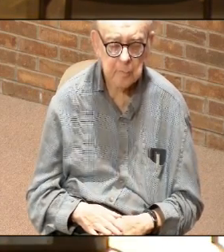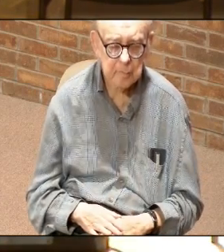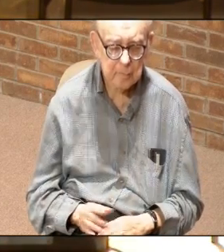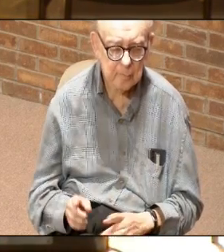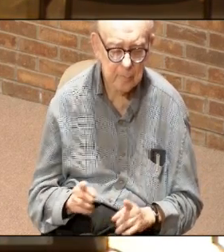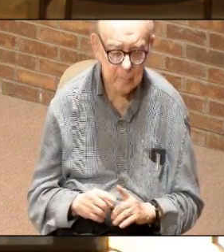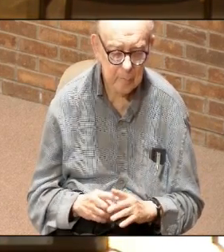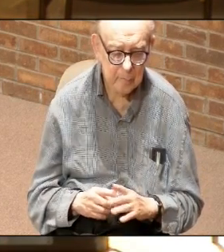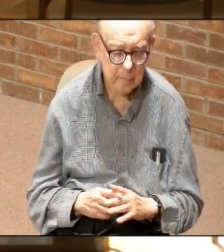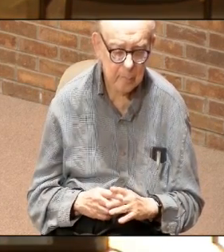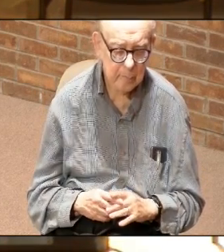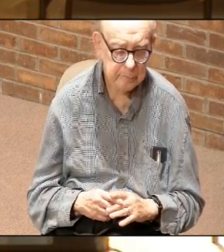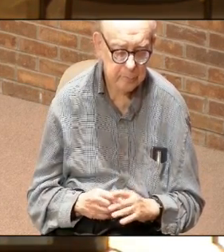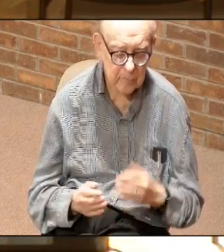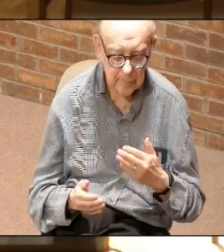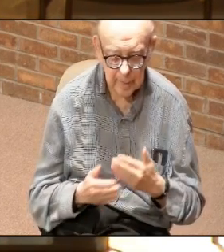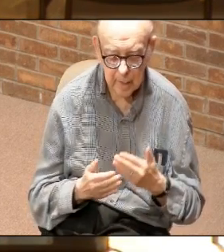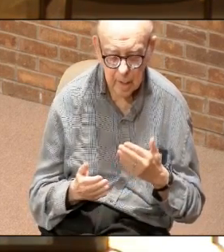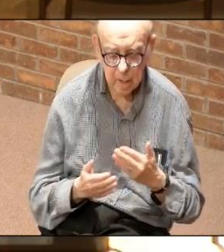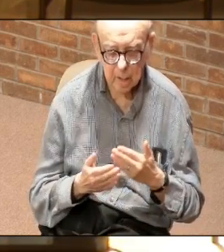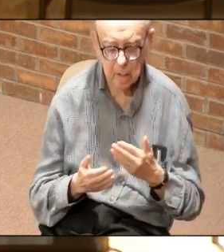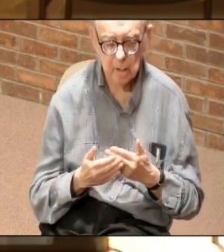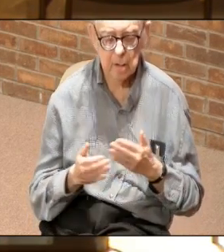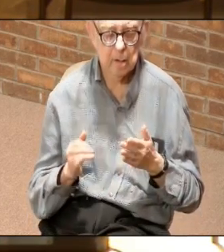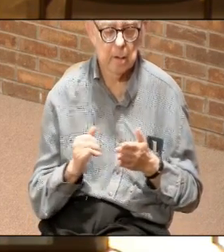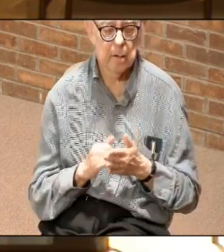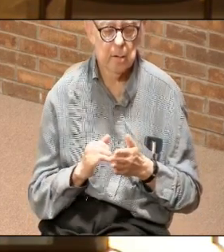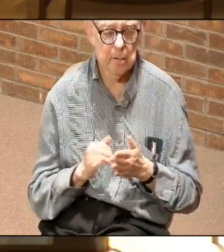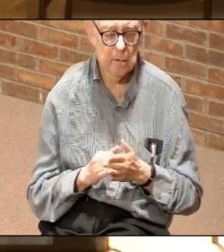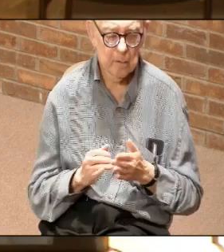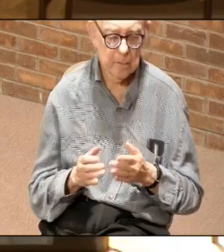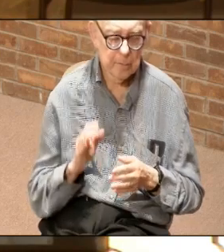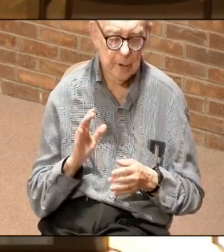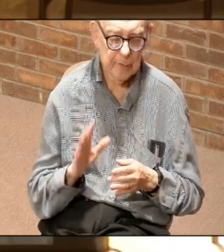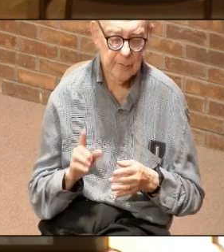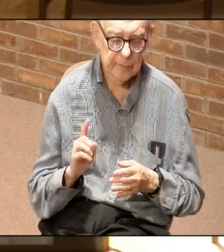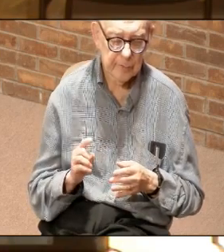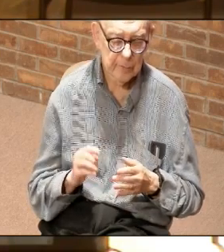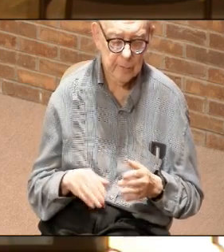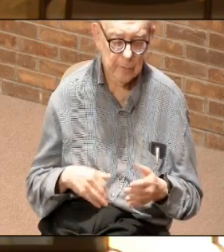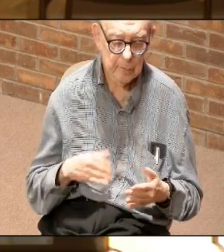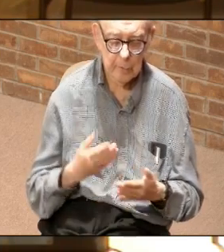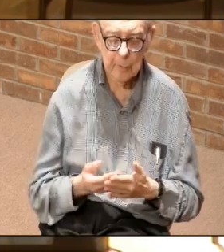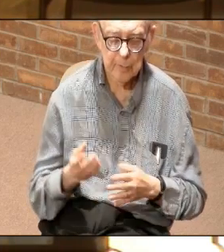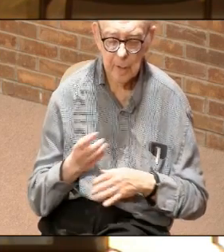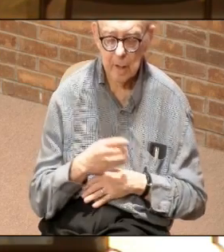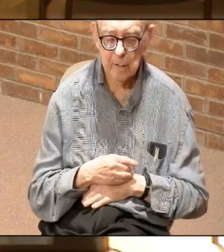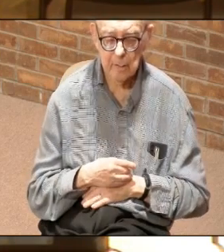As I started inkling closer and closer to that, my 51st birthday,